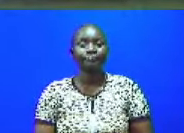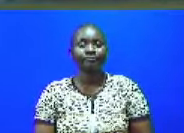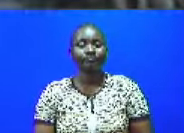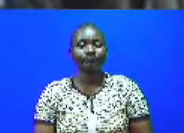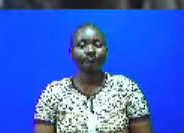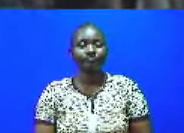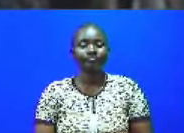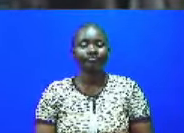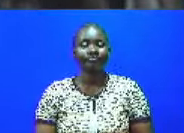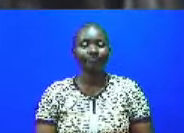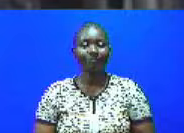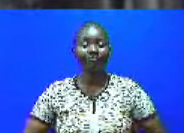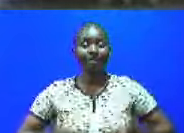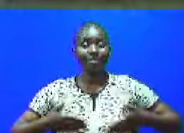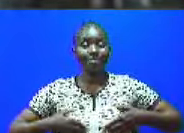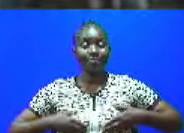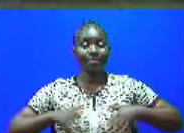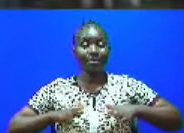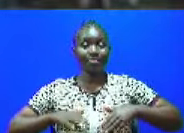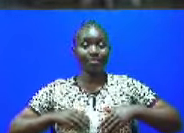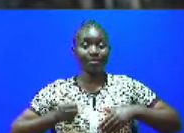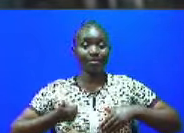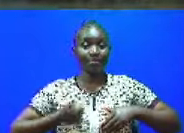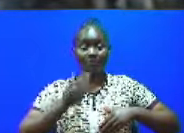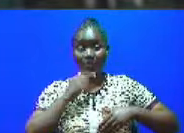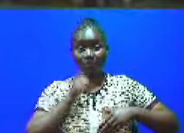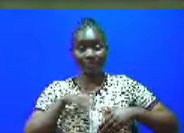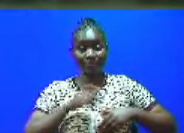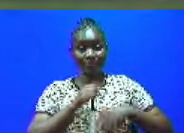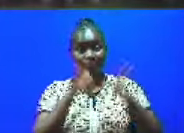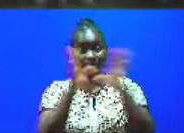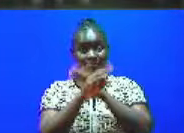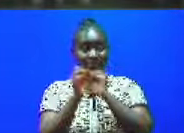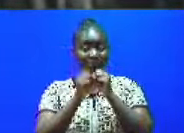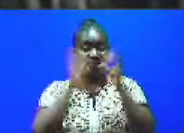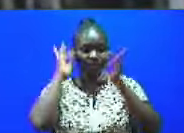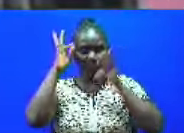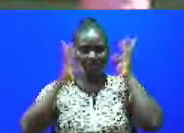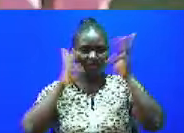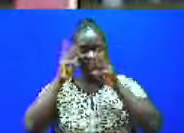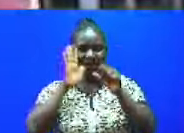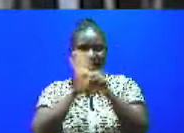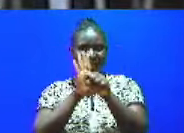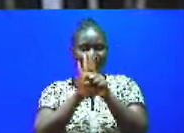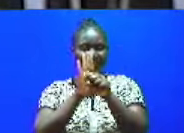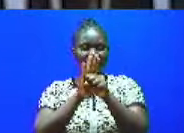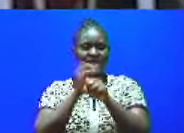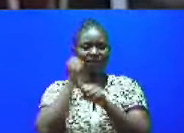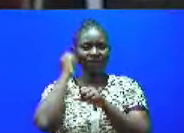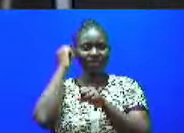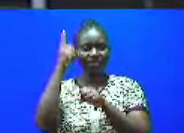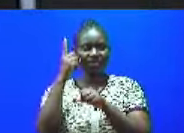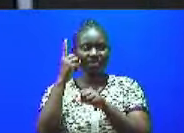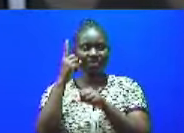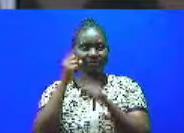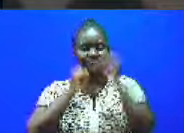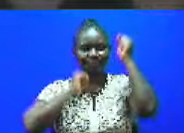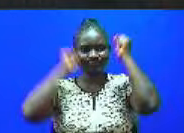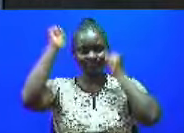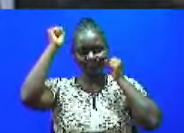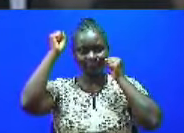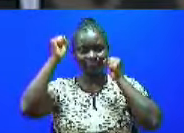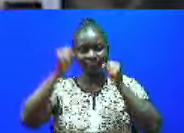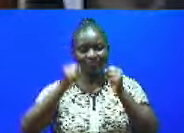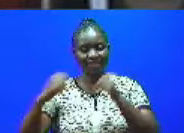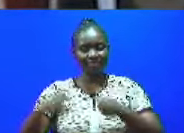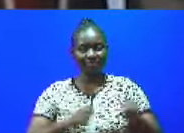So our young men are asking you very simple things, Your Excellency. You don't have to worry so much. Number one, remove the military from the streets of